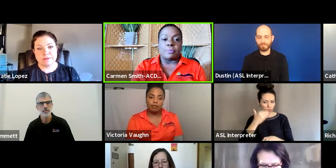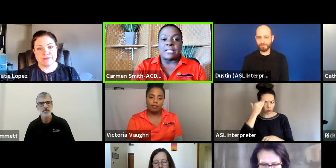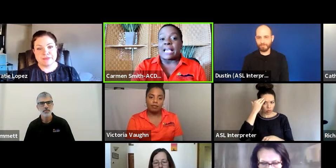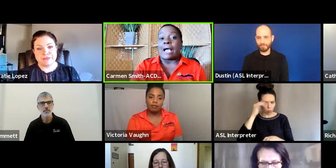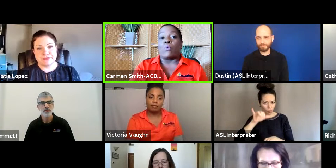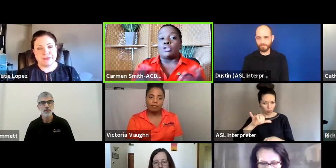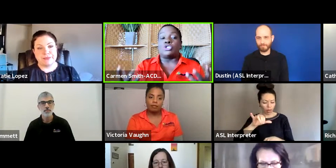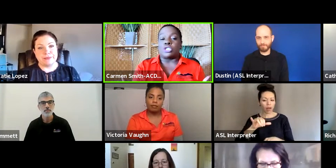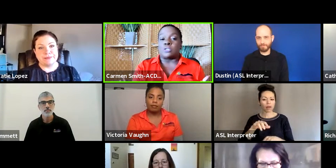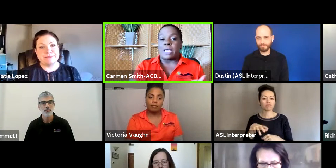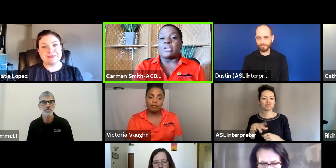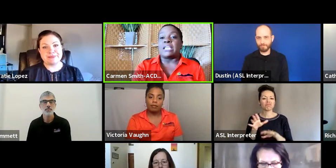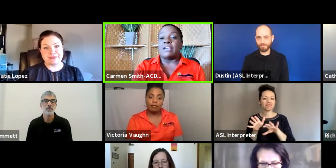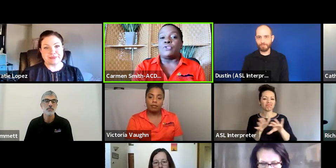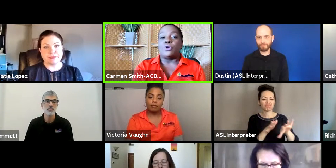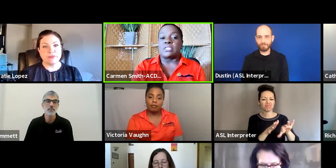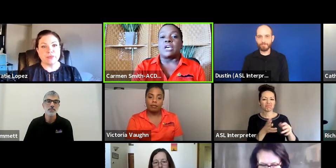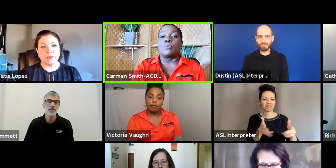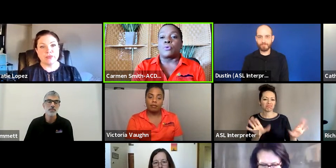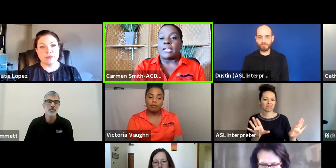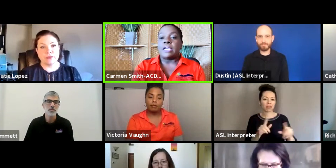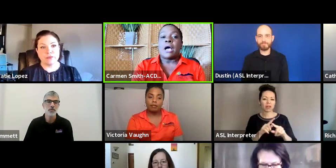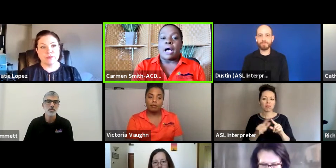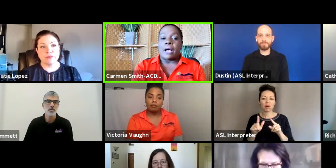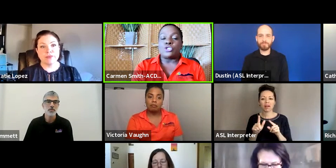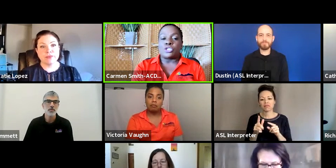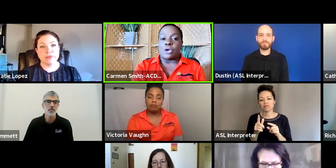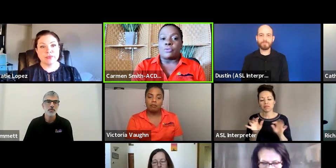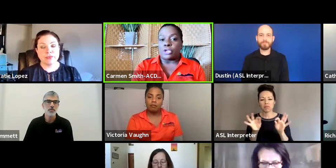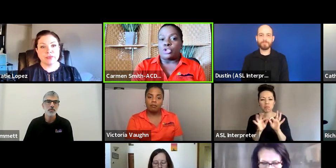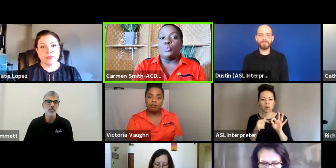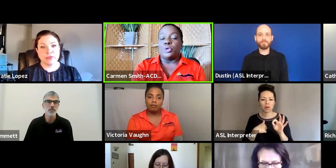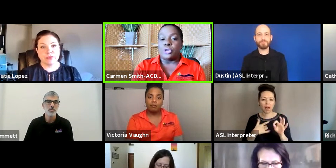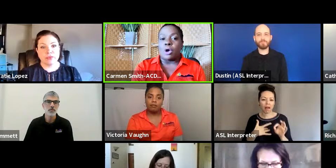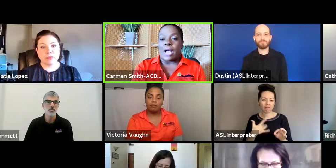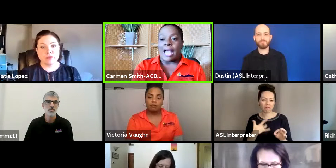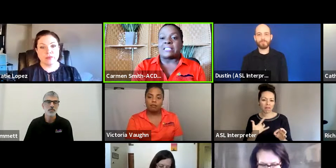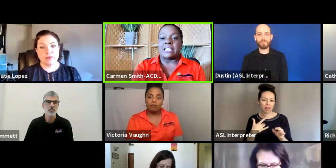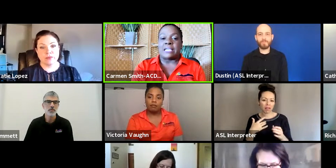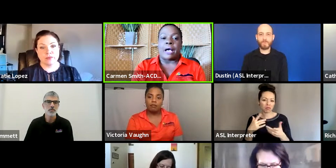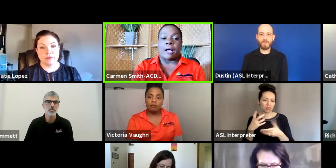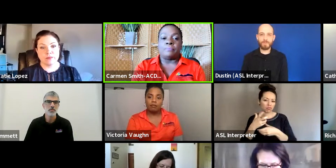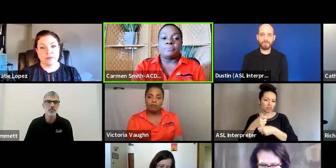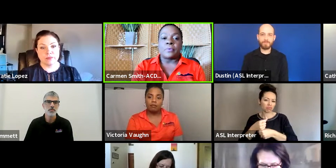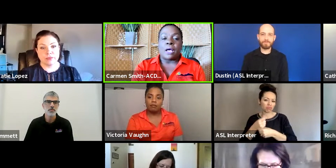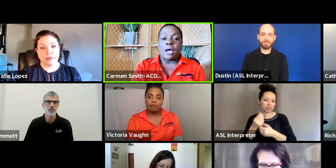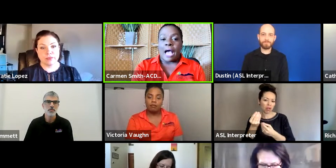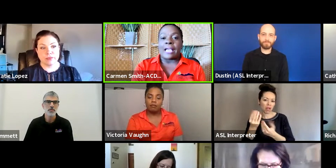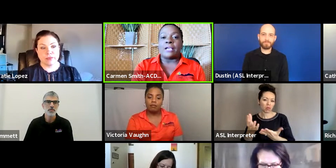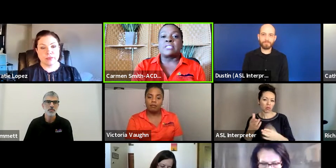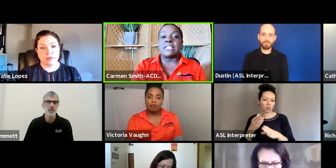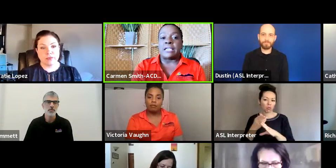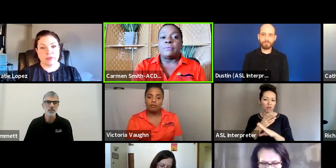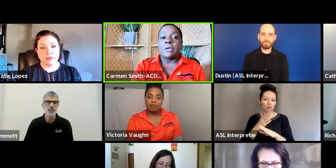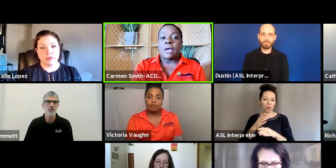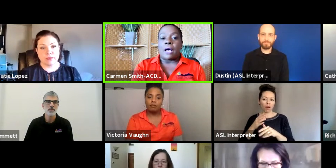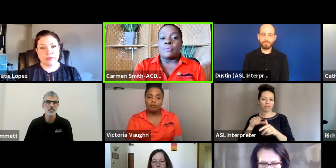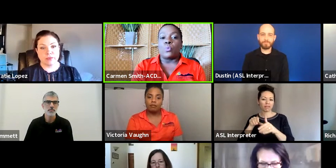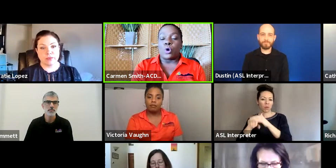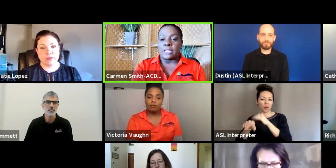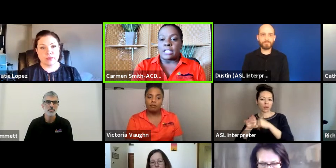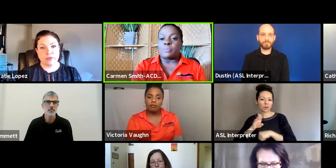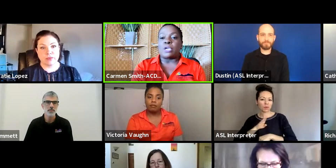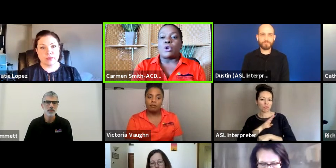certainly move on from this. I wanted to just be able to give you a summary, just so that you would know, as the